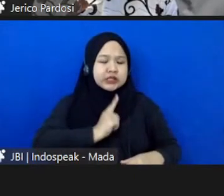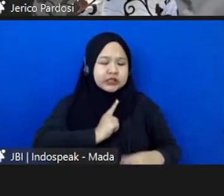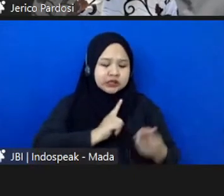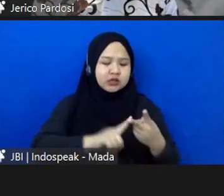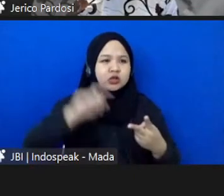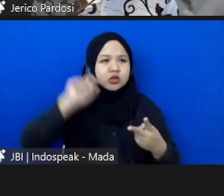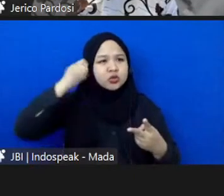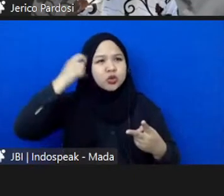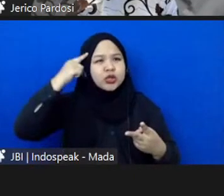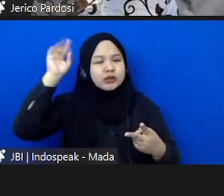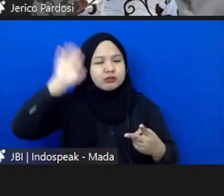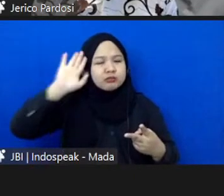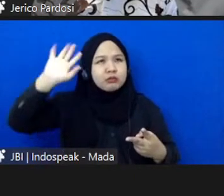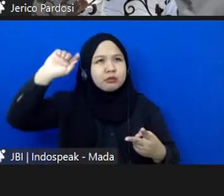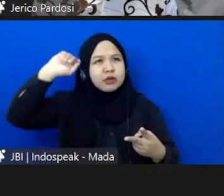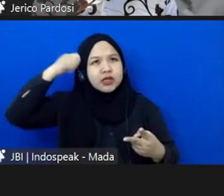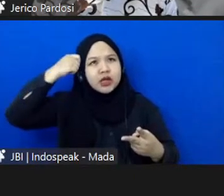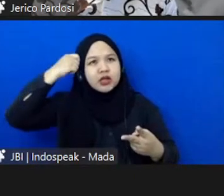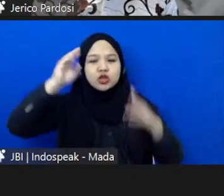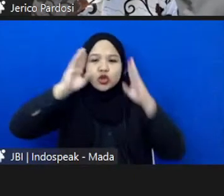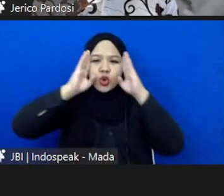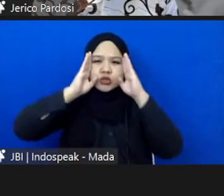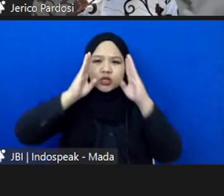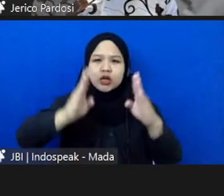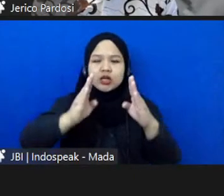memorize of concentration.